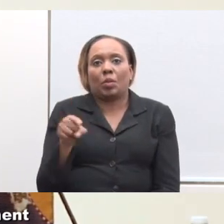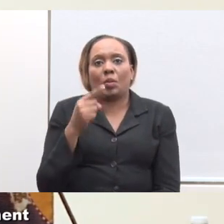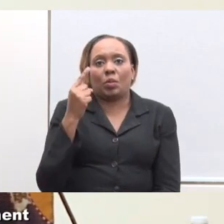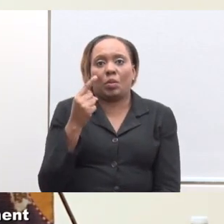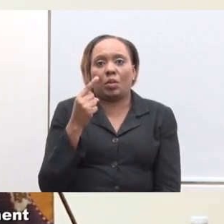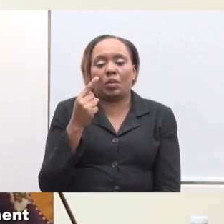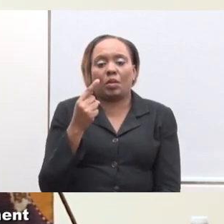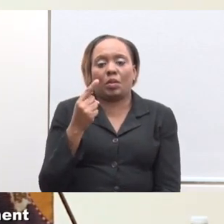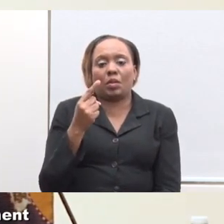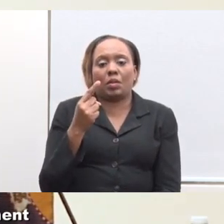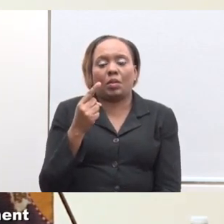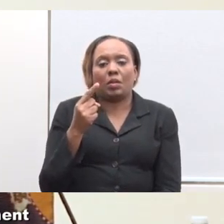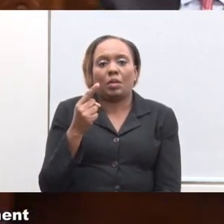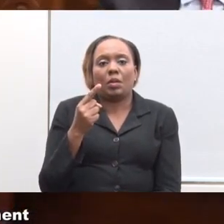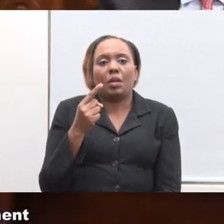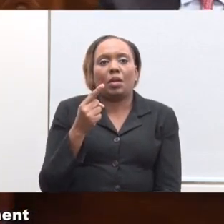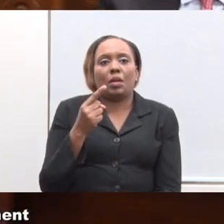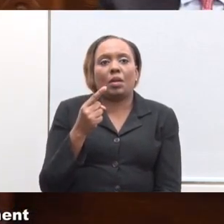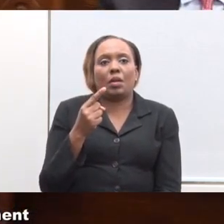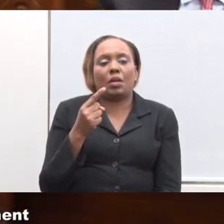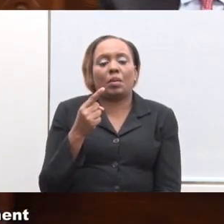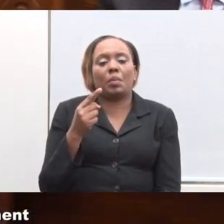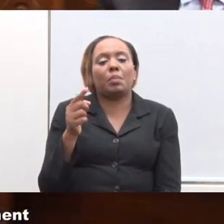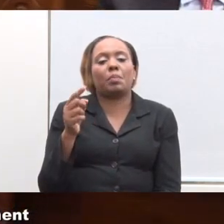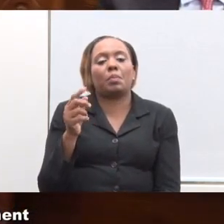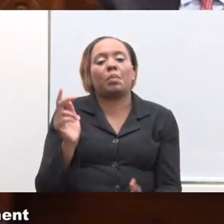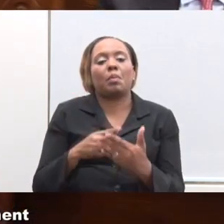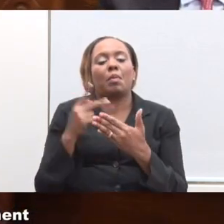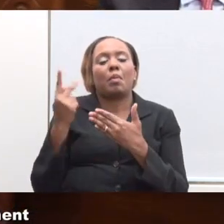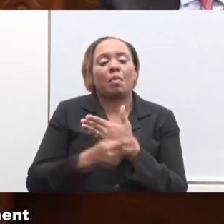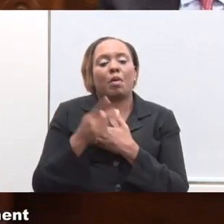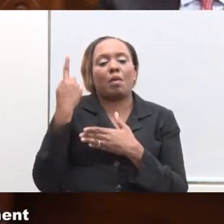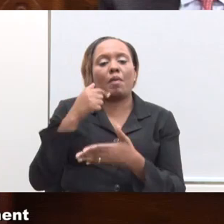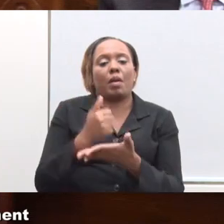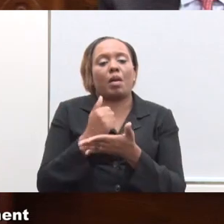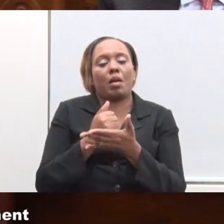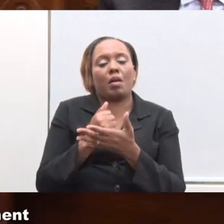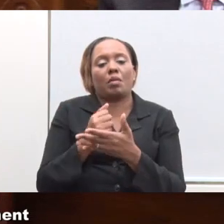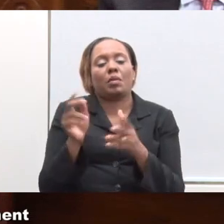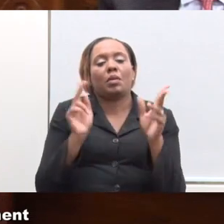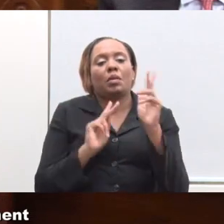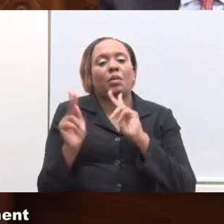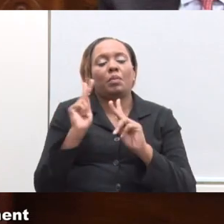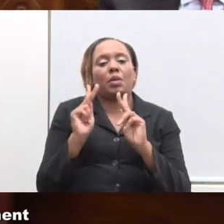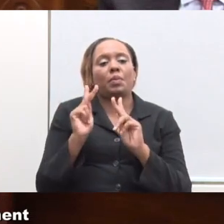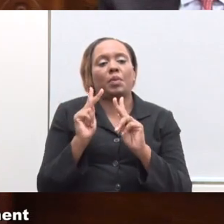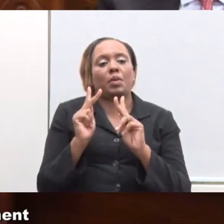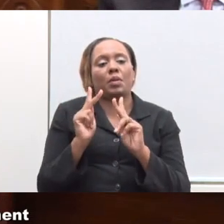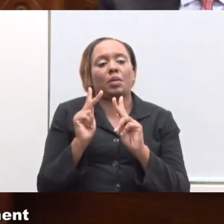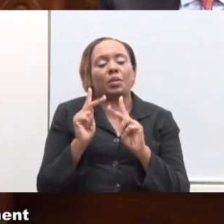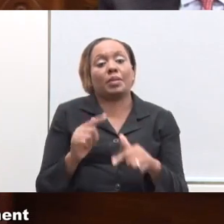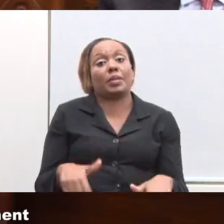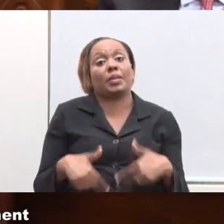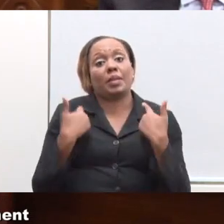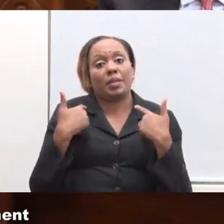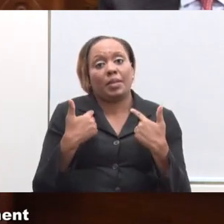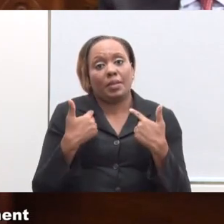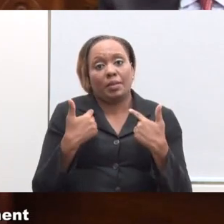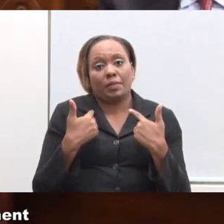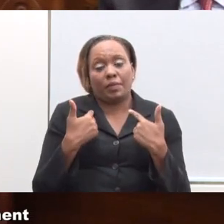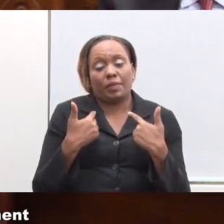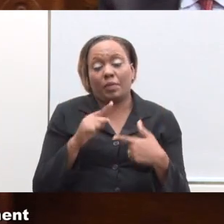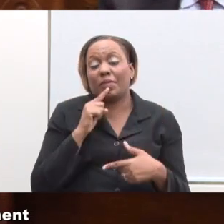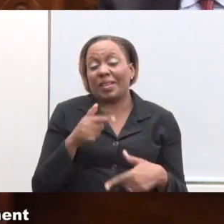survival program, but a jobs, investment, and business survival program. The private sector is the